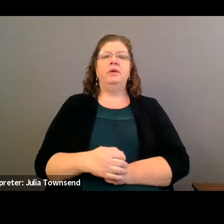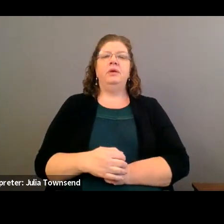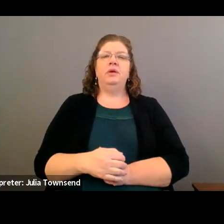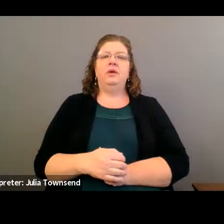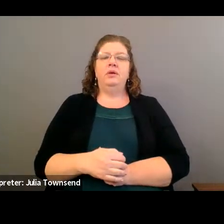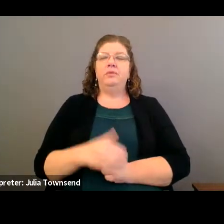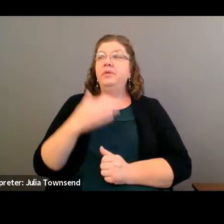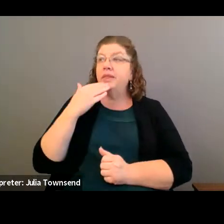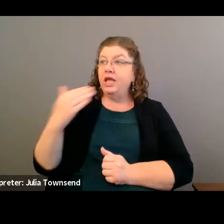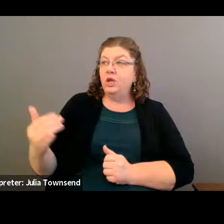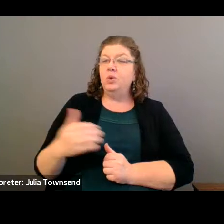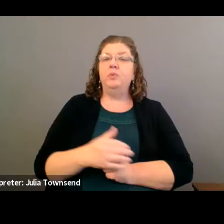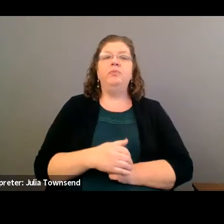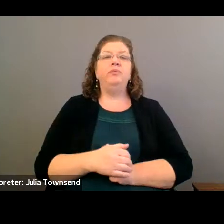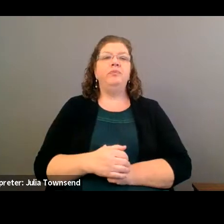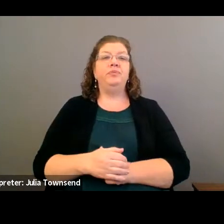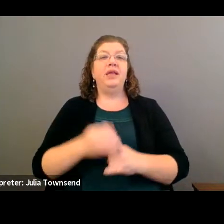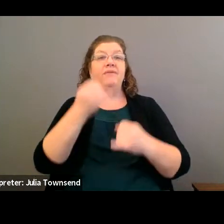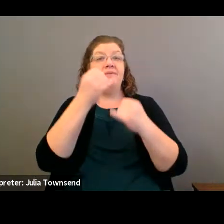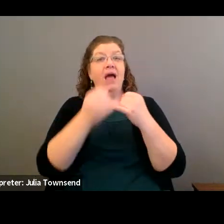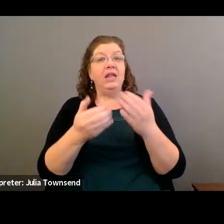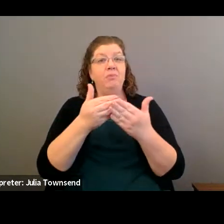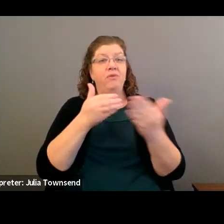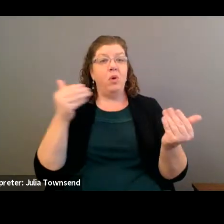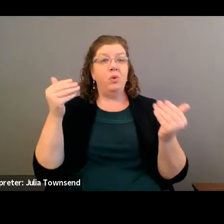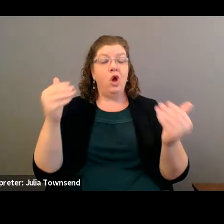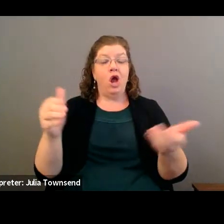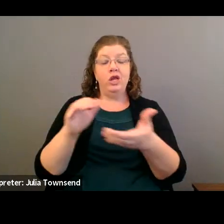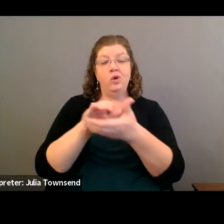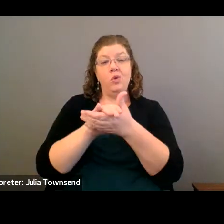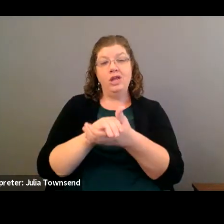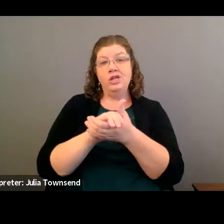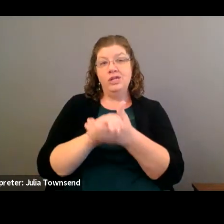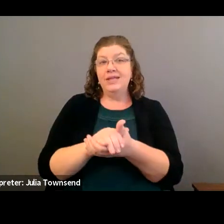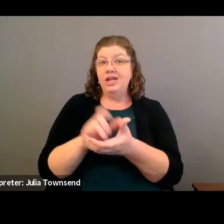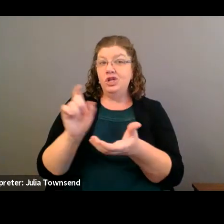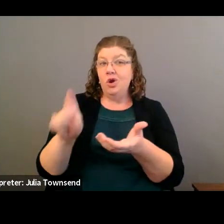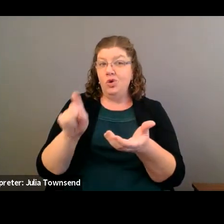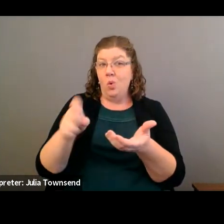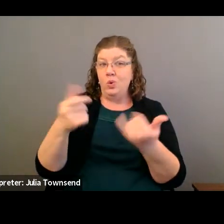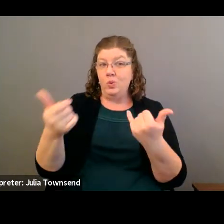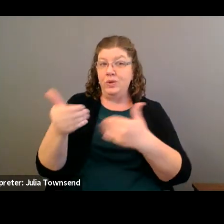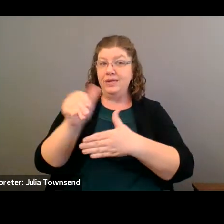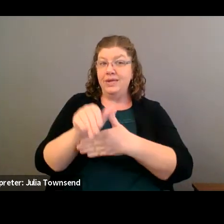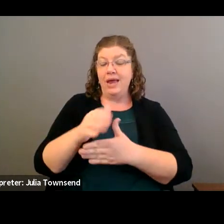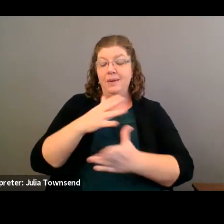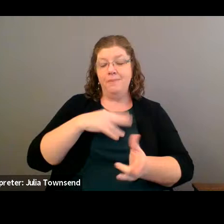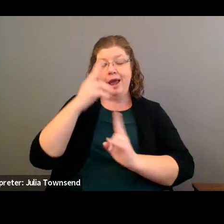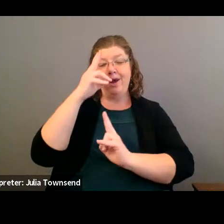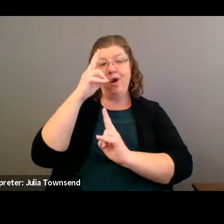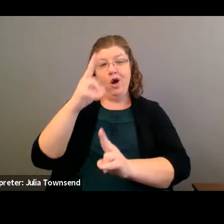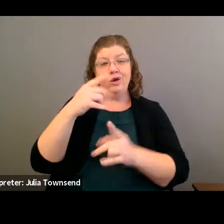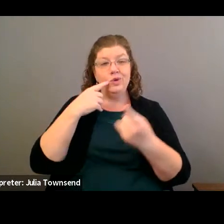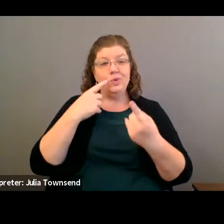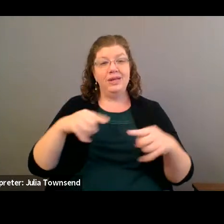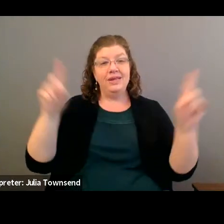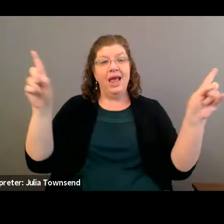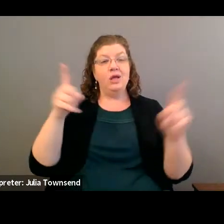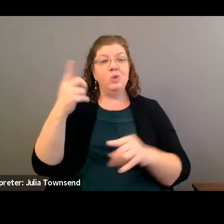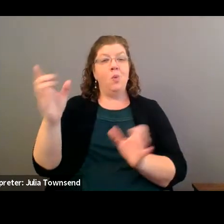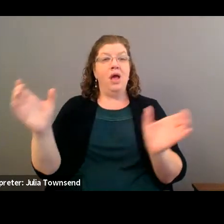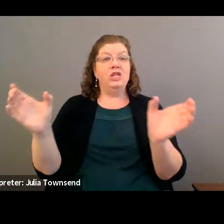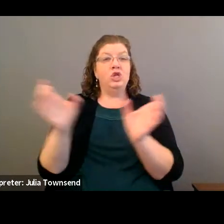Thank you. And finally, before we go on, congratulations are in order. Tonight, it's my honor to announce one